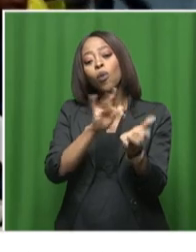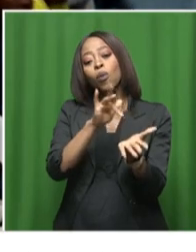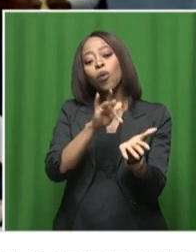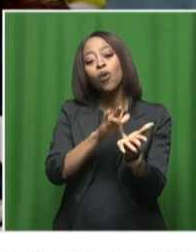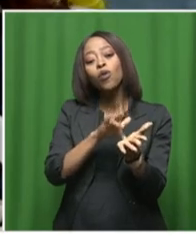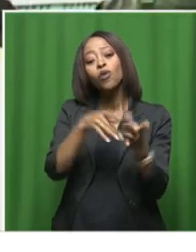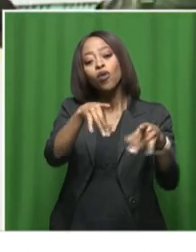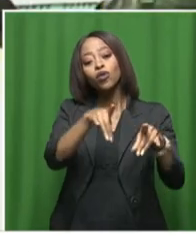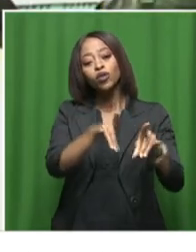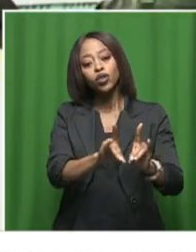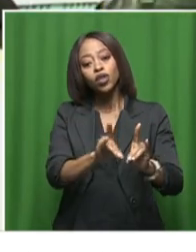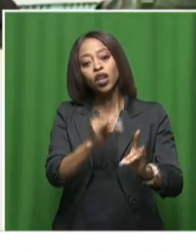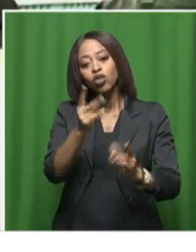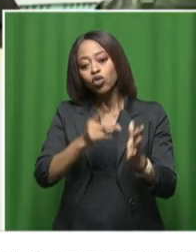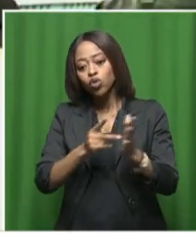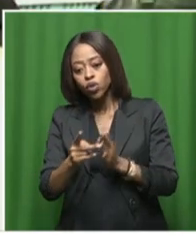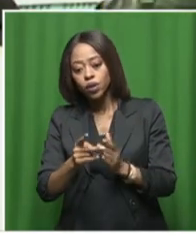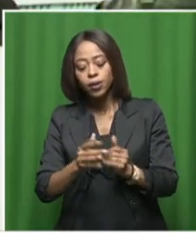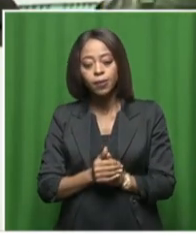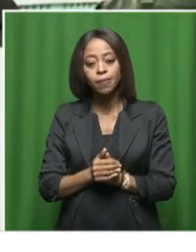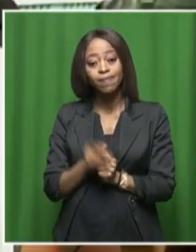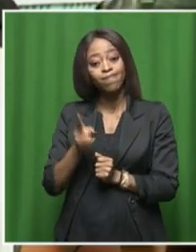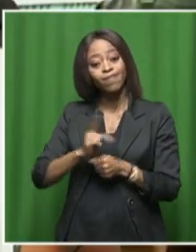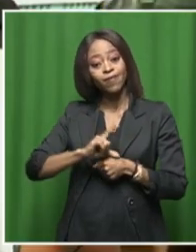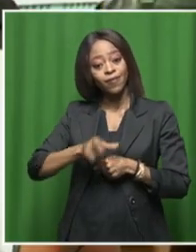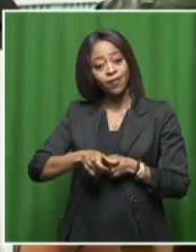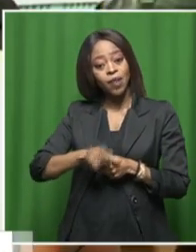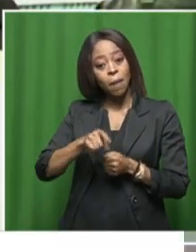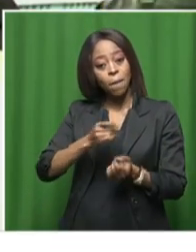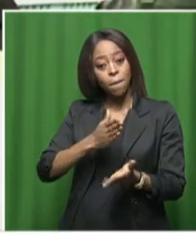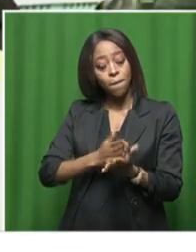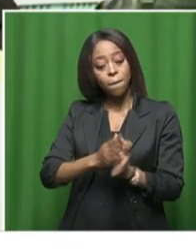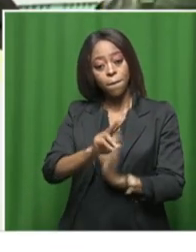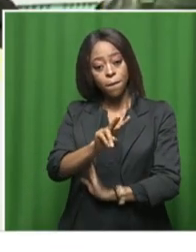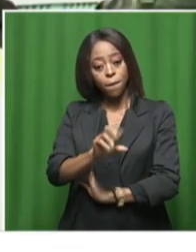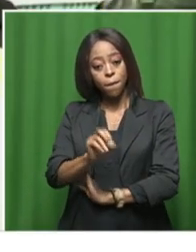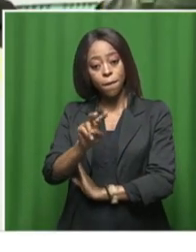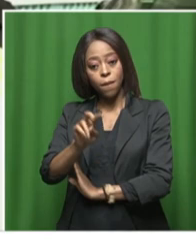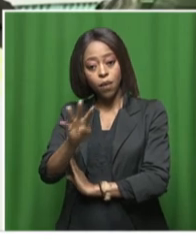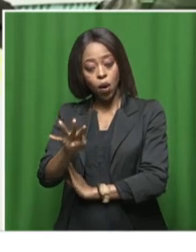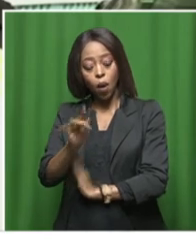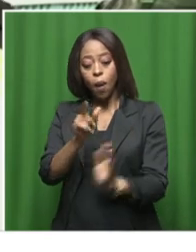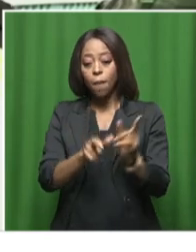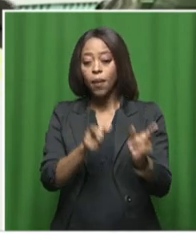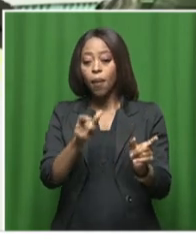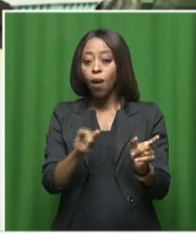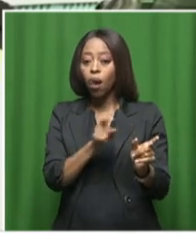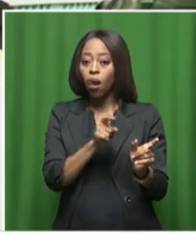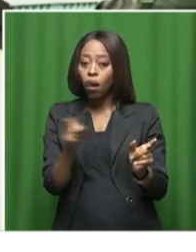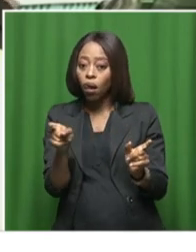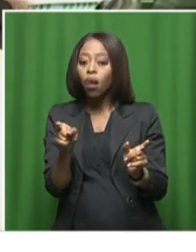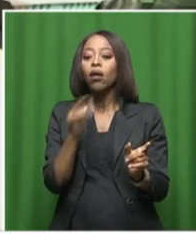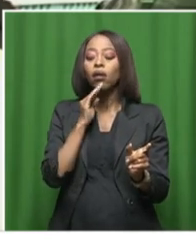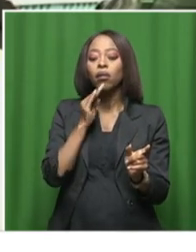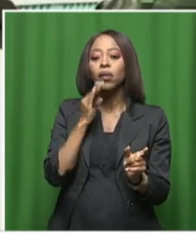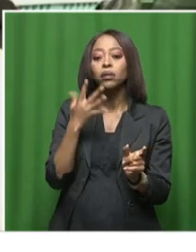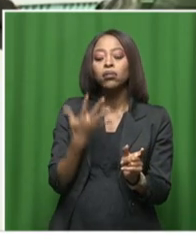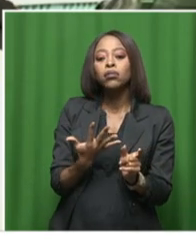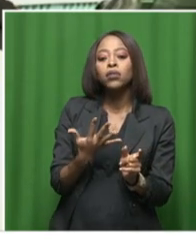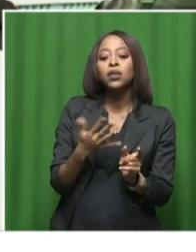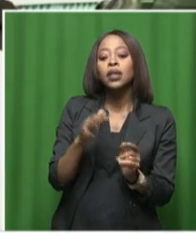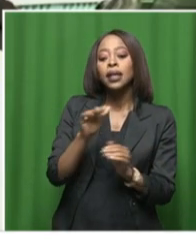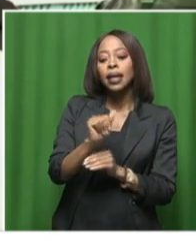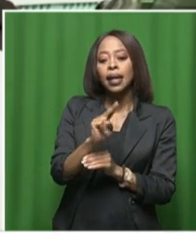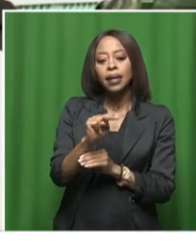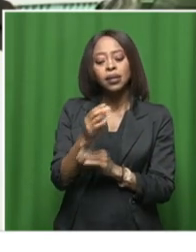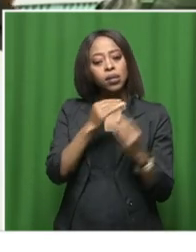2 weeks' time. This conference must make sure that 2024, the hope of our people is that the historic mission of the ANC